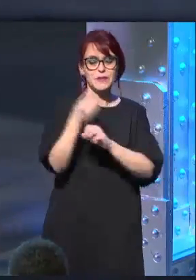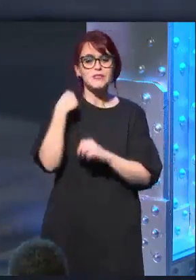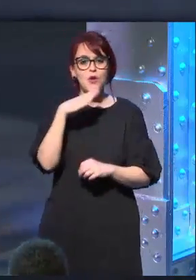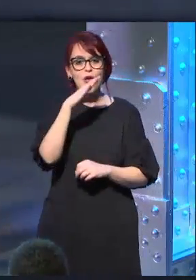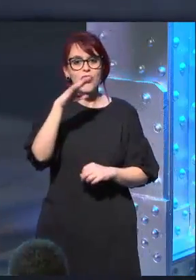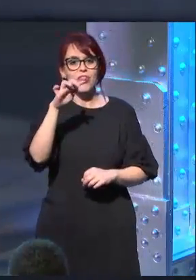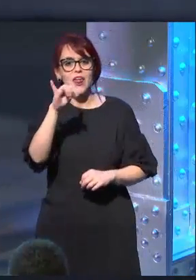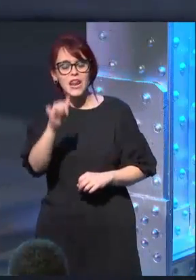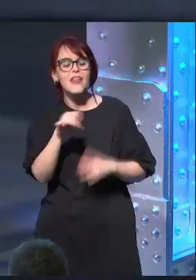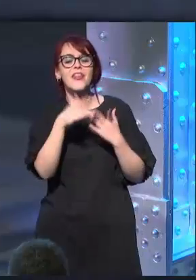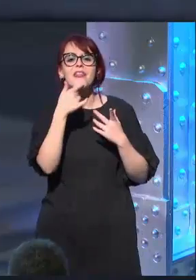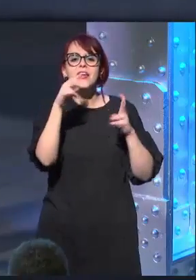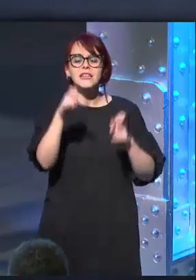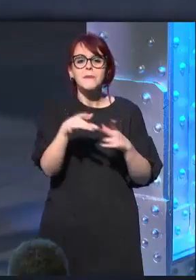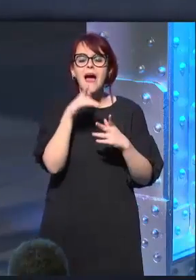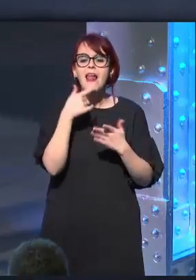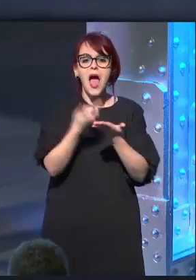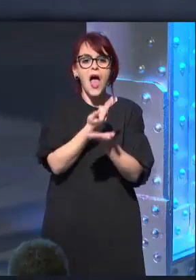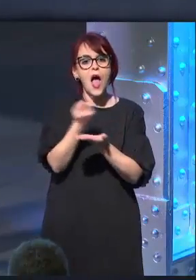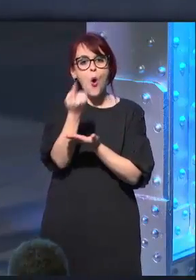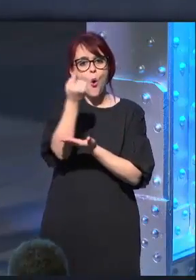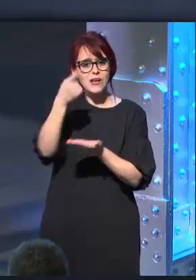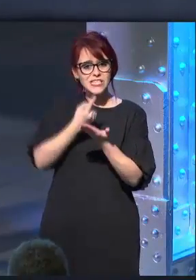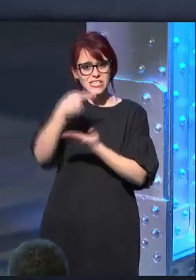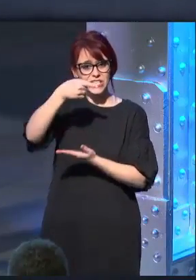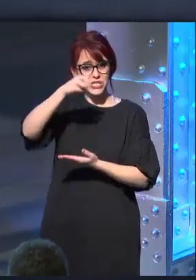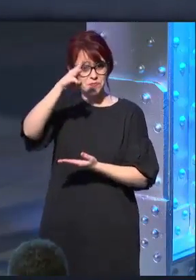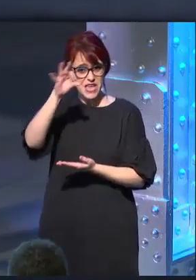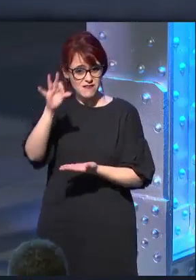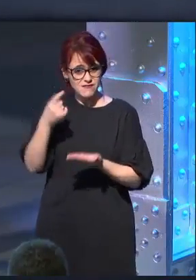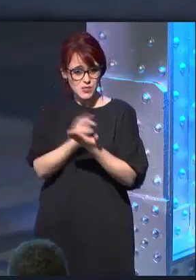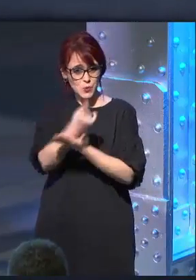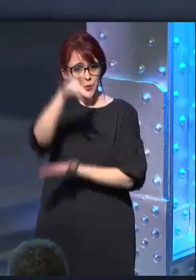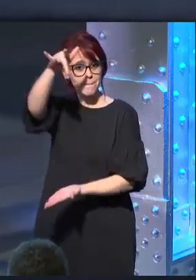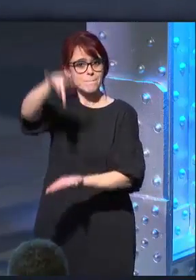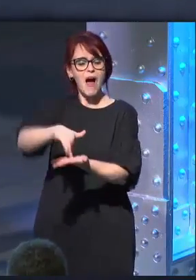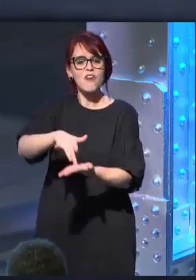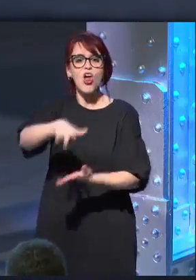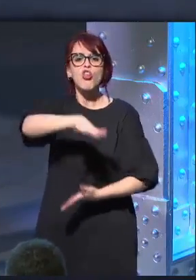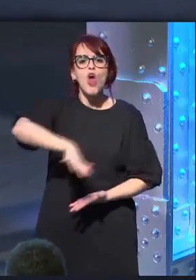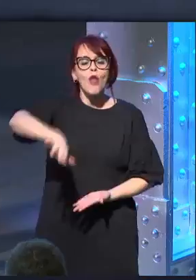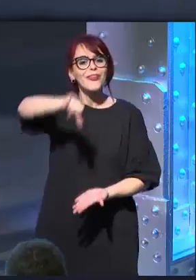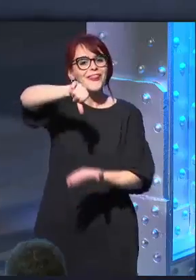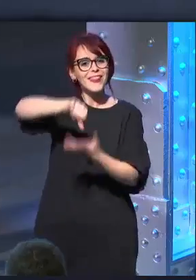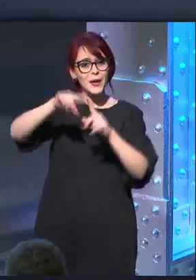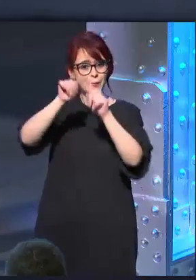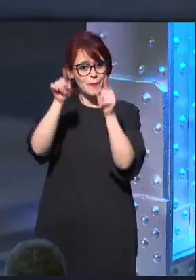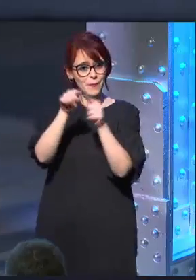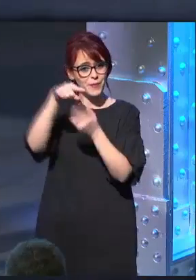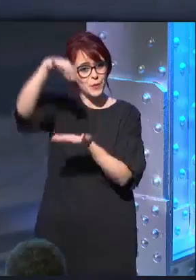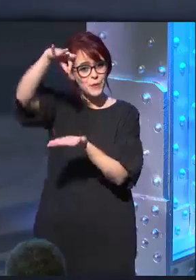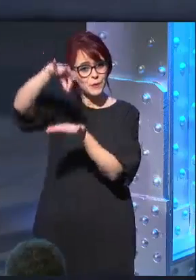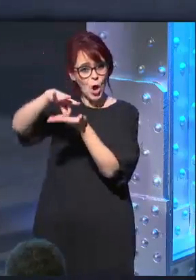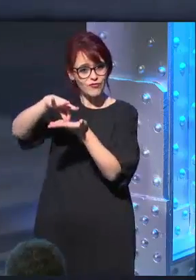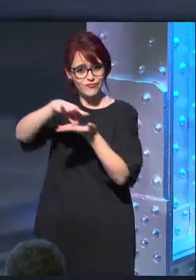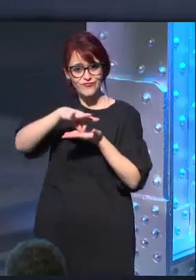I wanted to resume to talk about the geolocation that Ophelia mentioned before. I don't know if you label